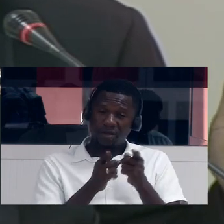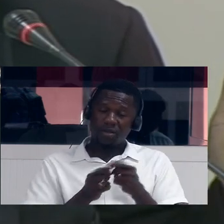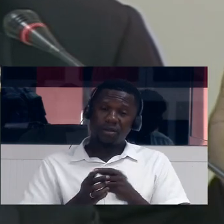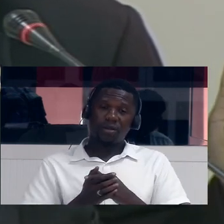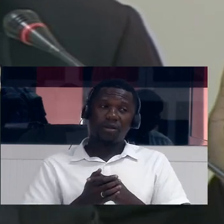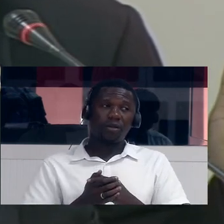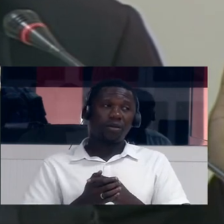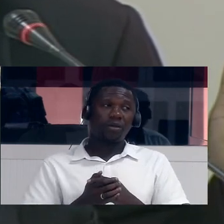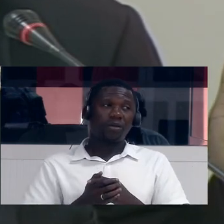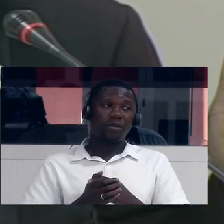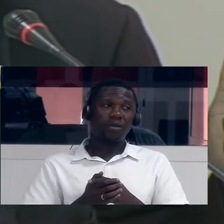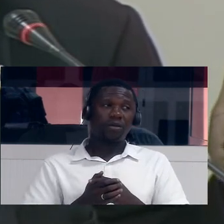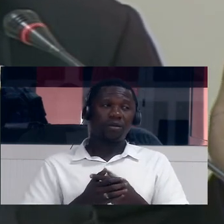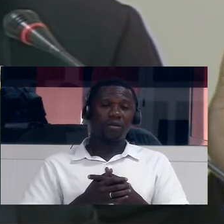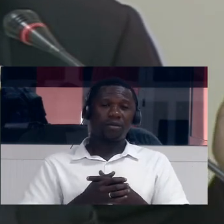one,